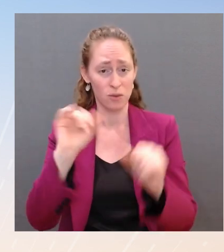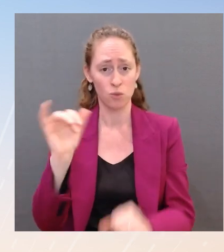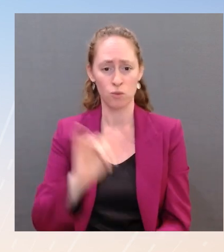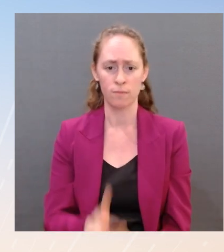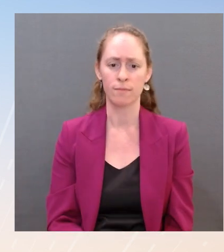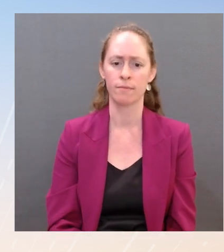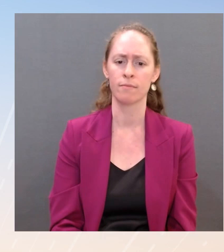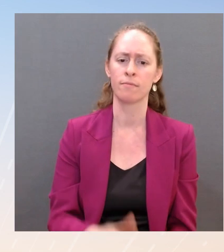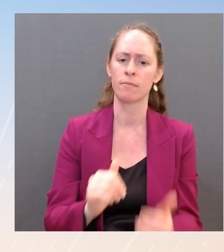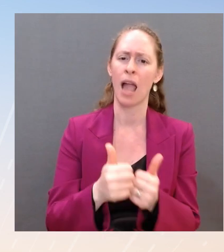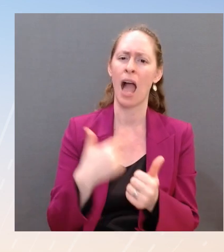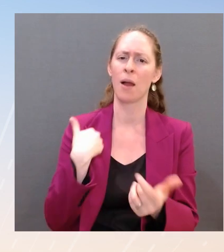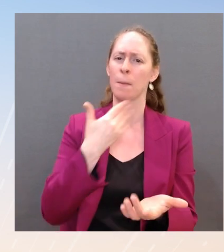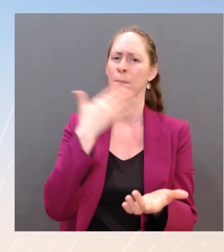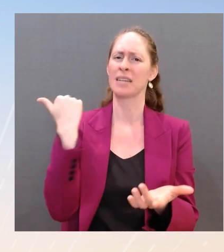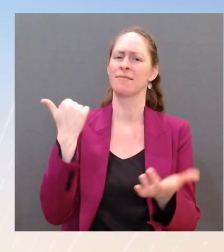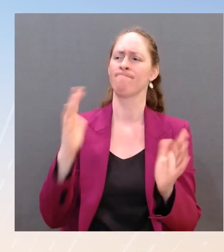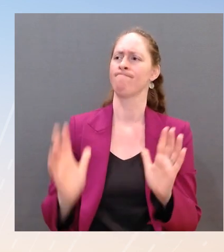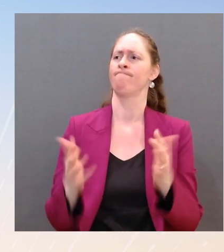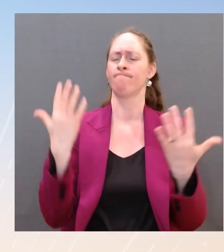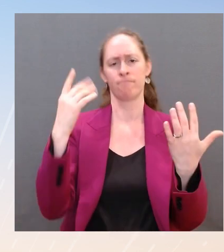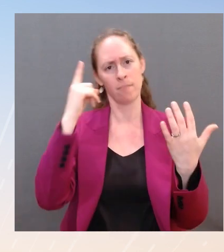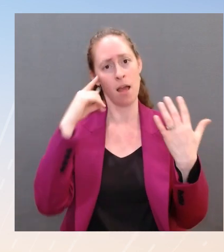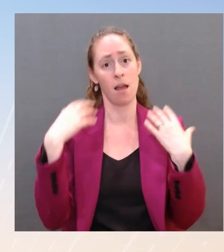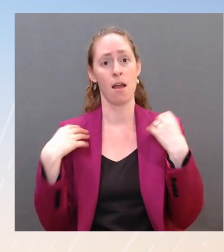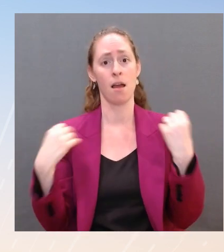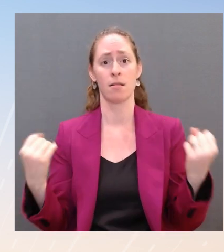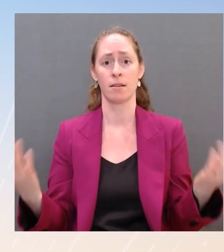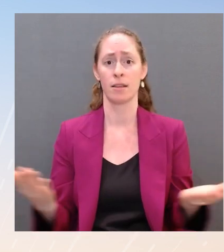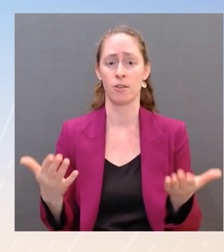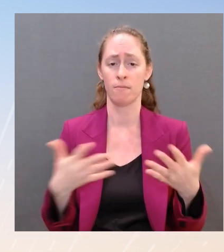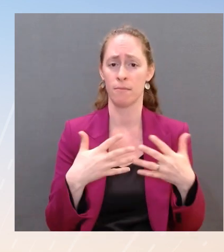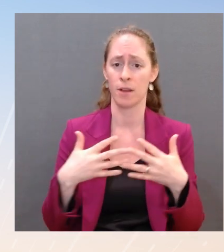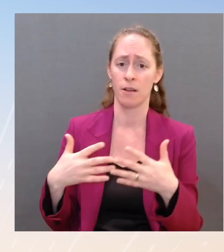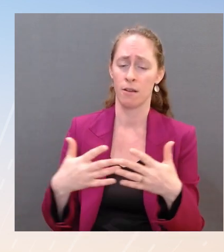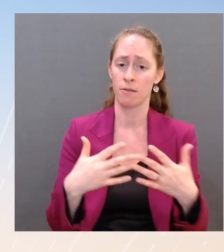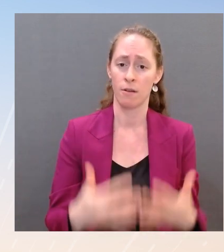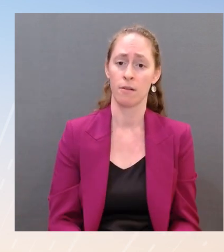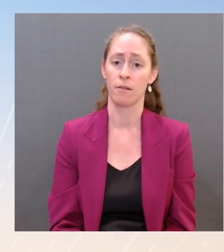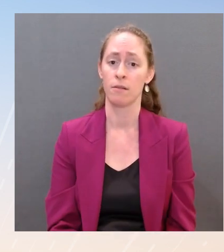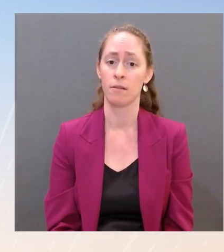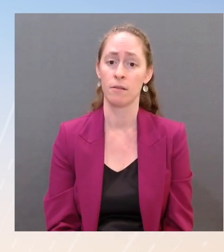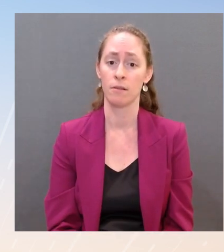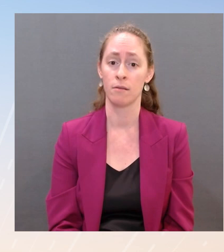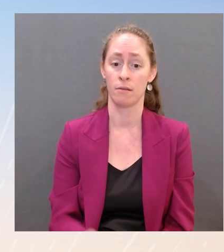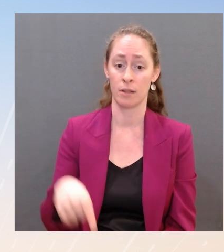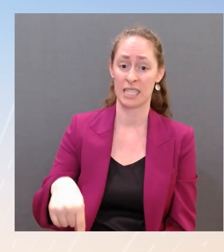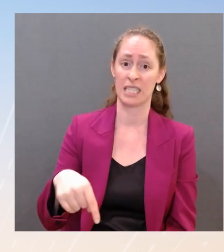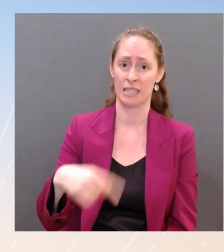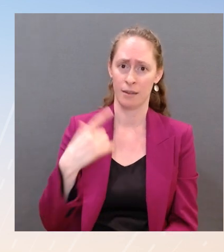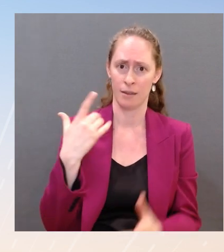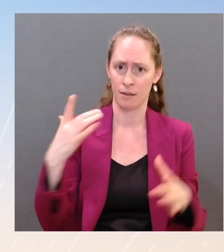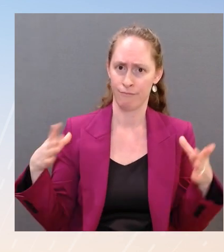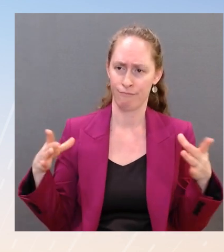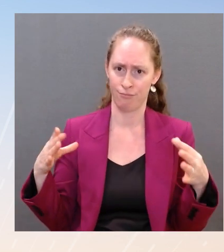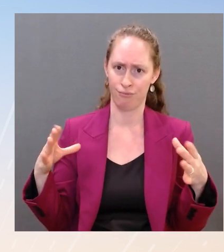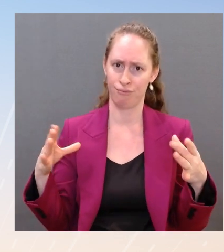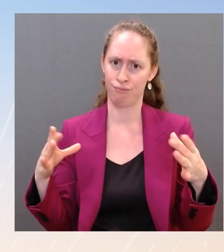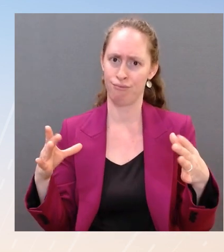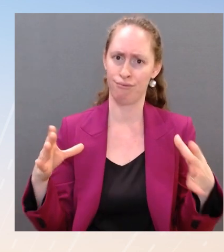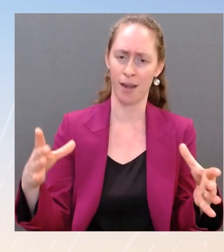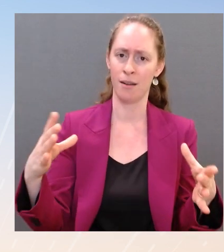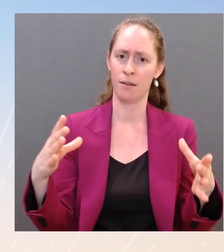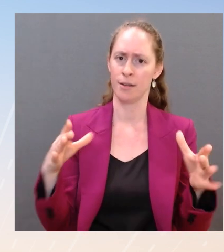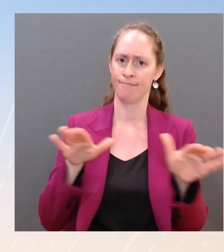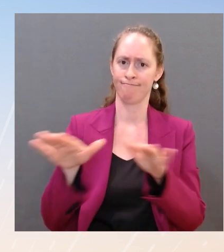is that we are building a movement to address mental health in America. We want to build a society where no person